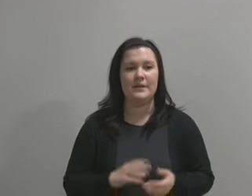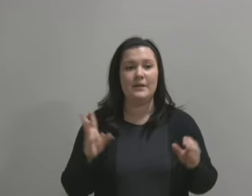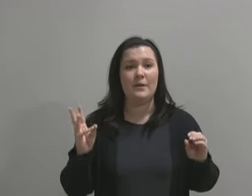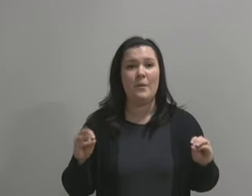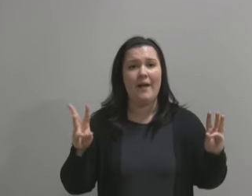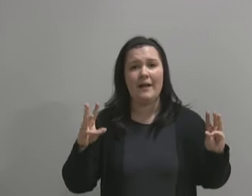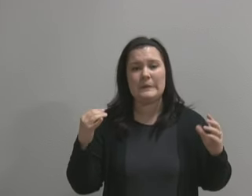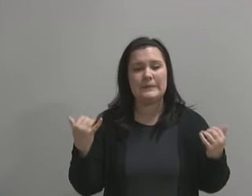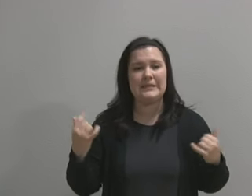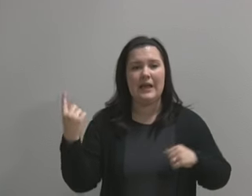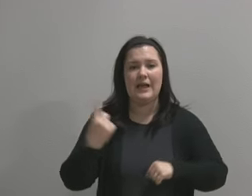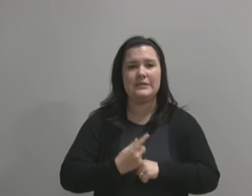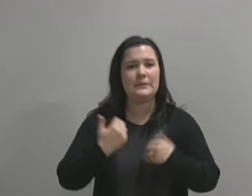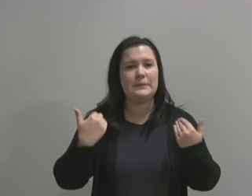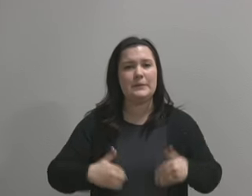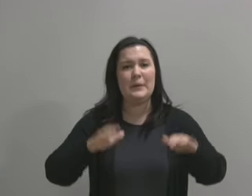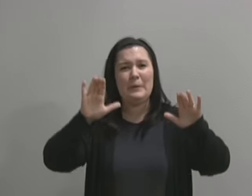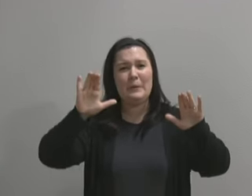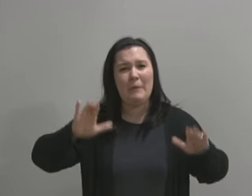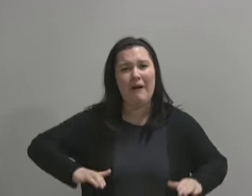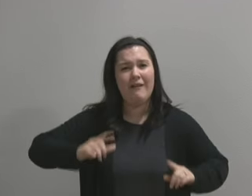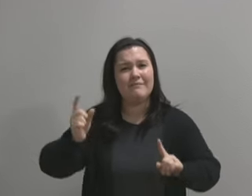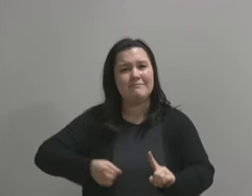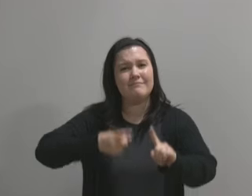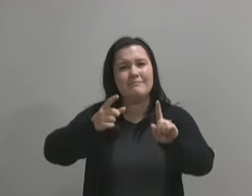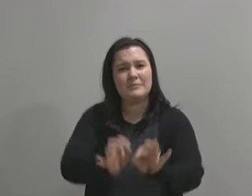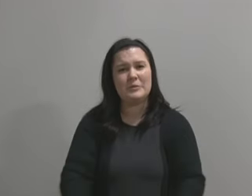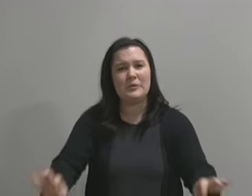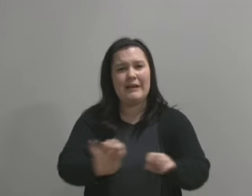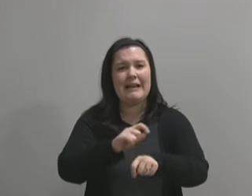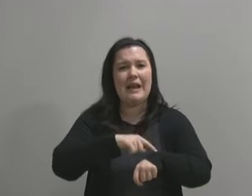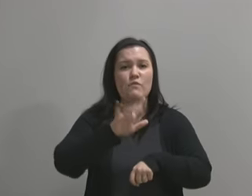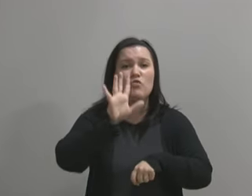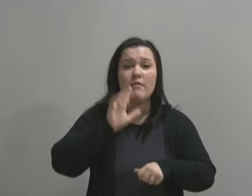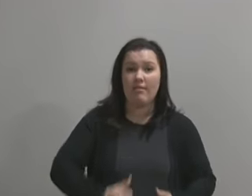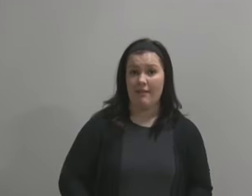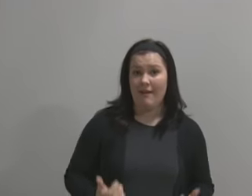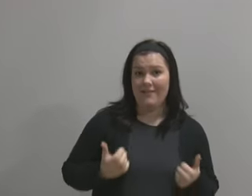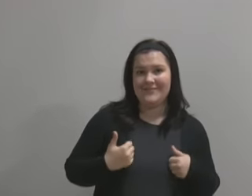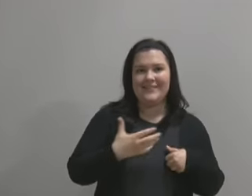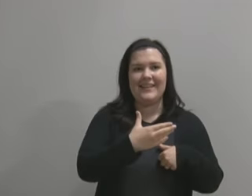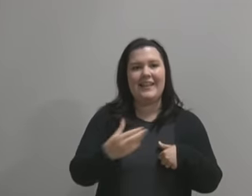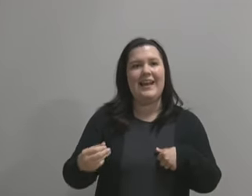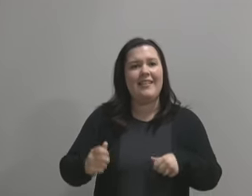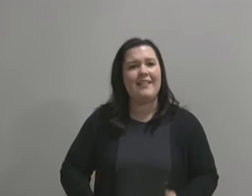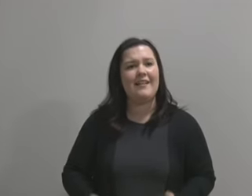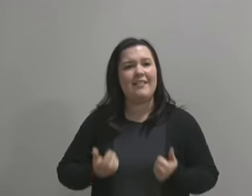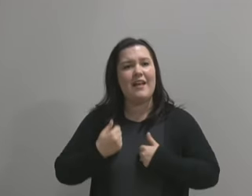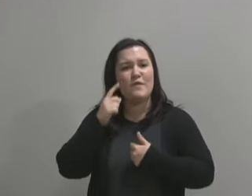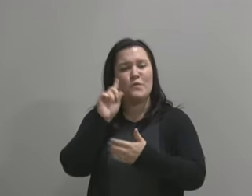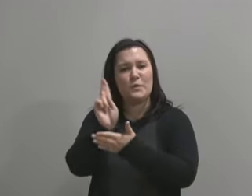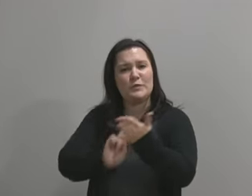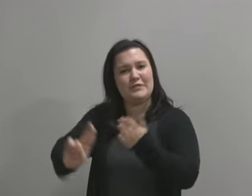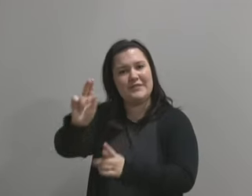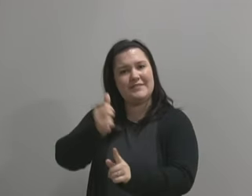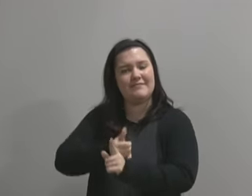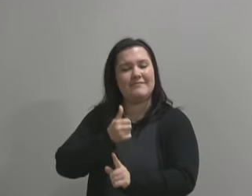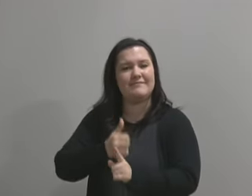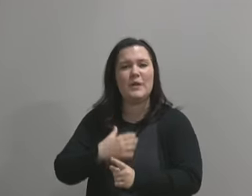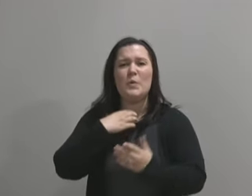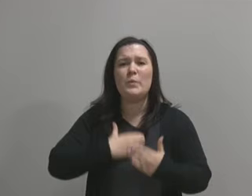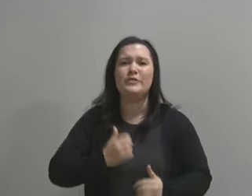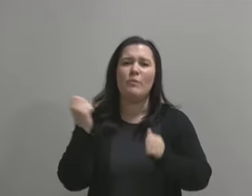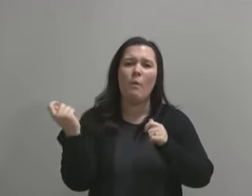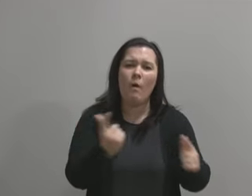Wow, this day is a wonderful milestone, not only in your lives, but also in the life of the university. I wish